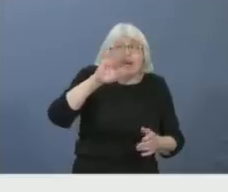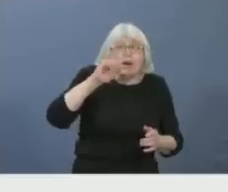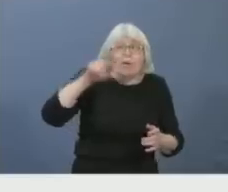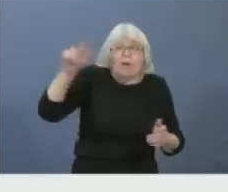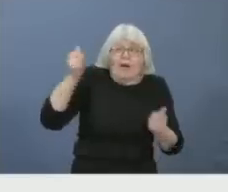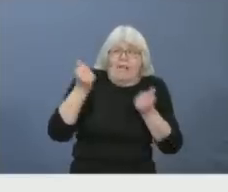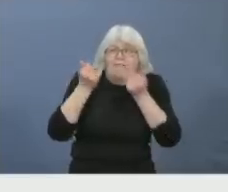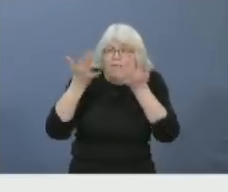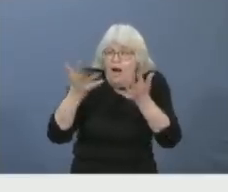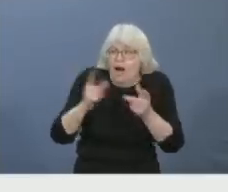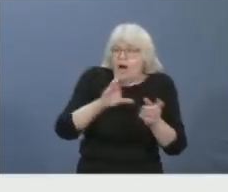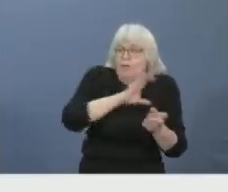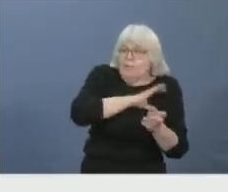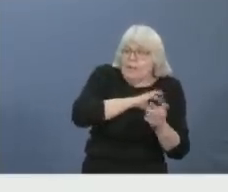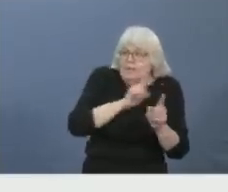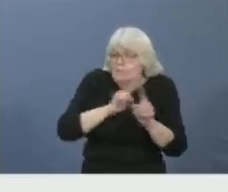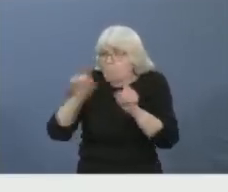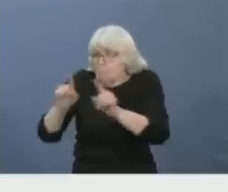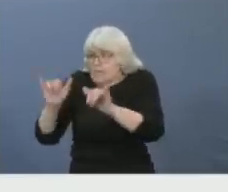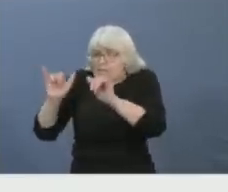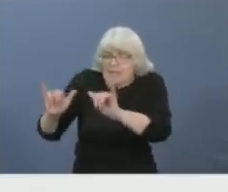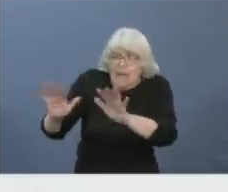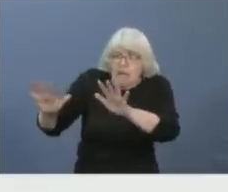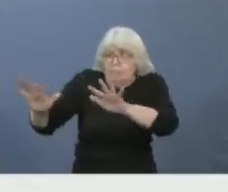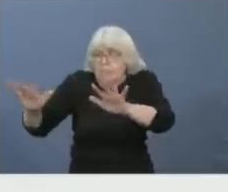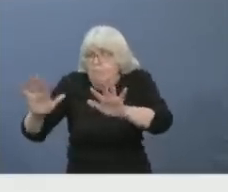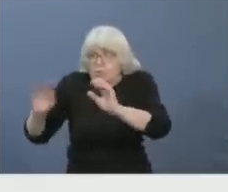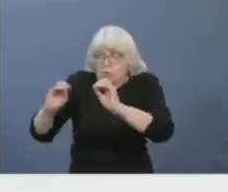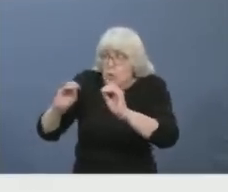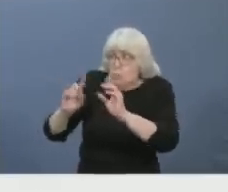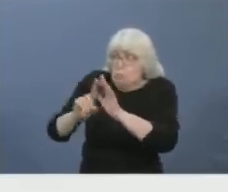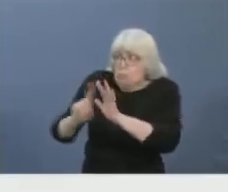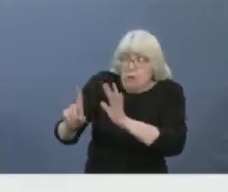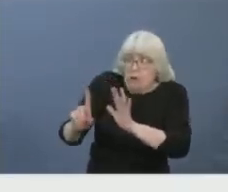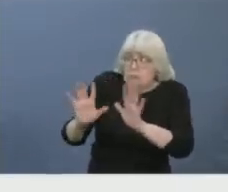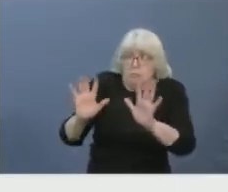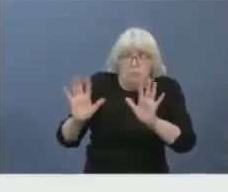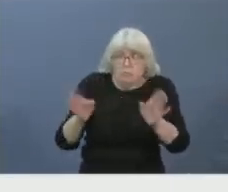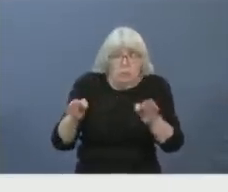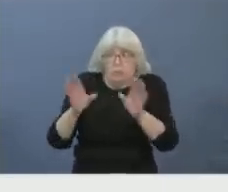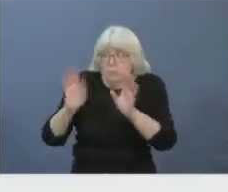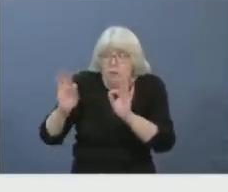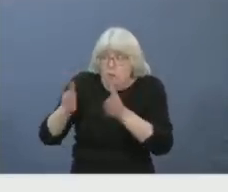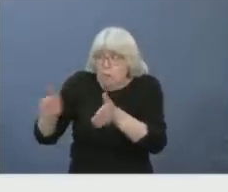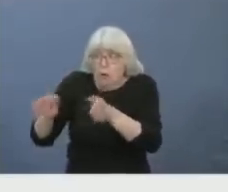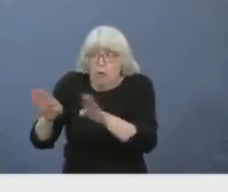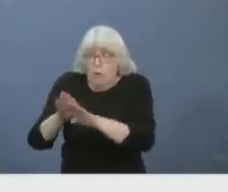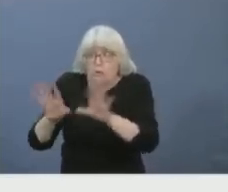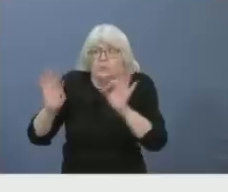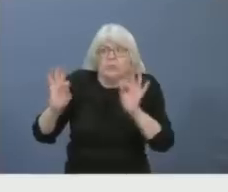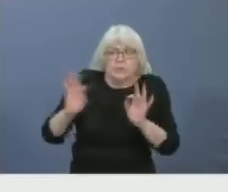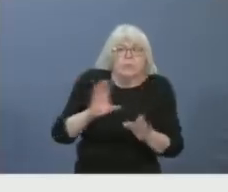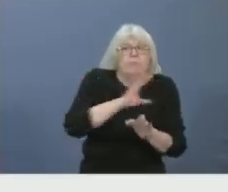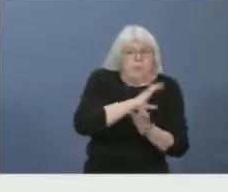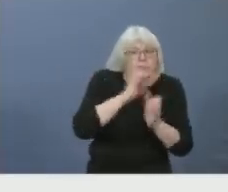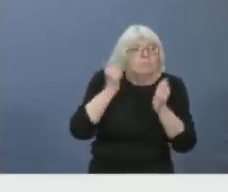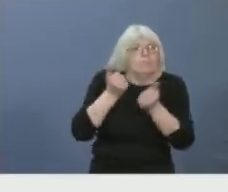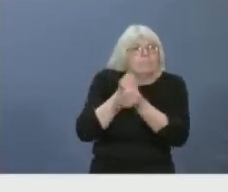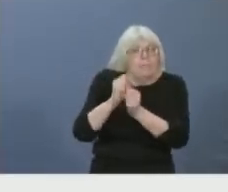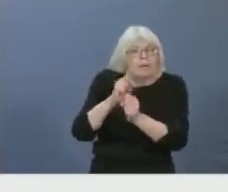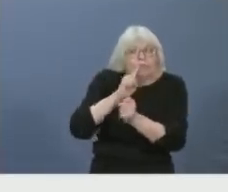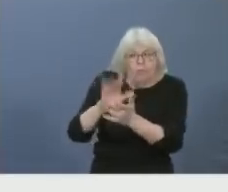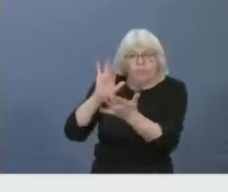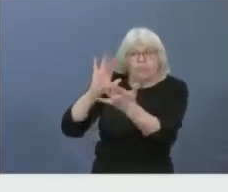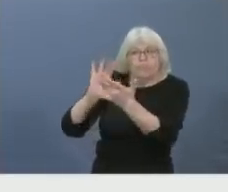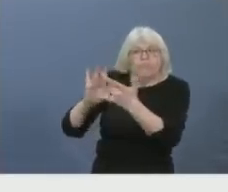on scene until it was determined that no evacuations or road closures were required. Our officers are maintaining communication with officials at the scene,